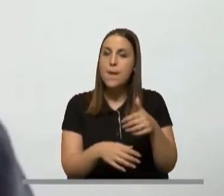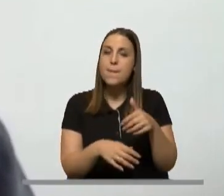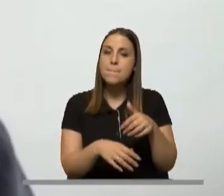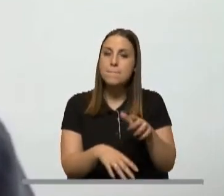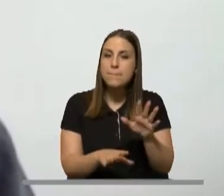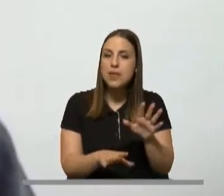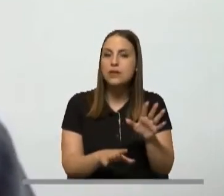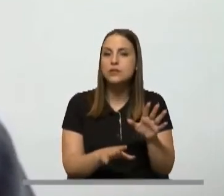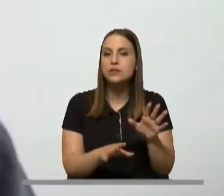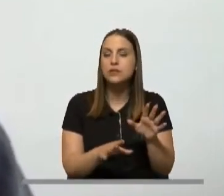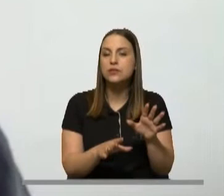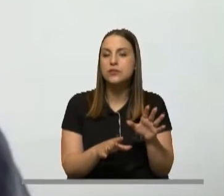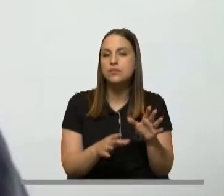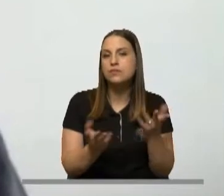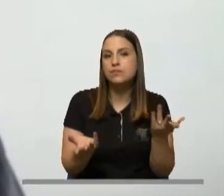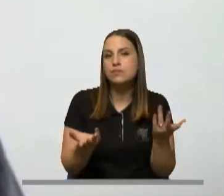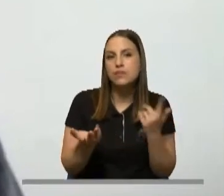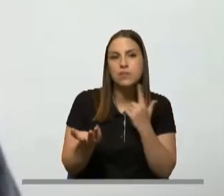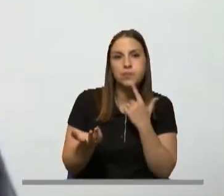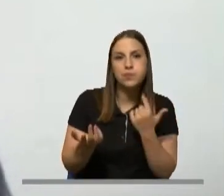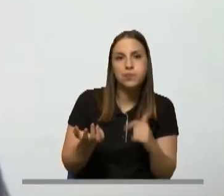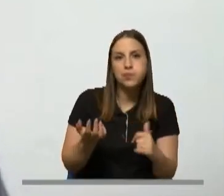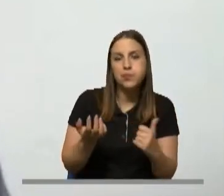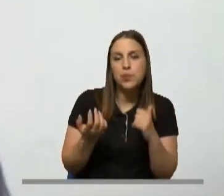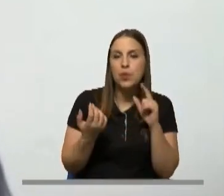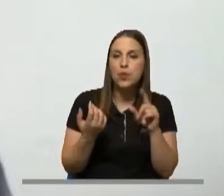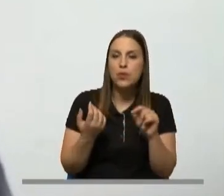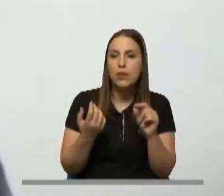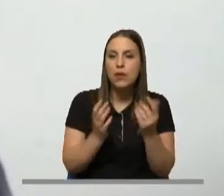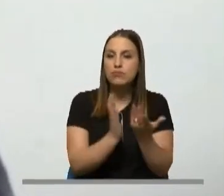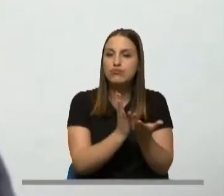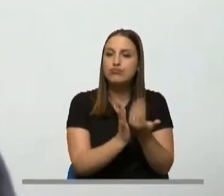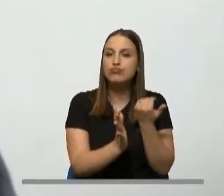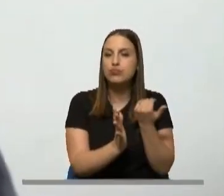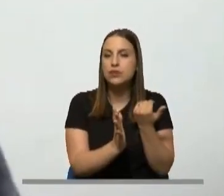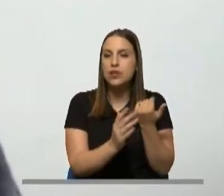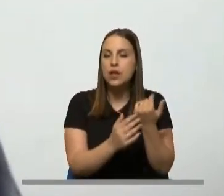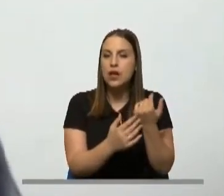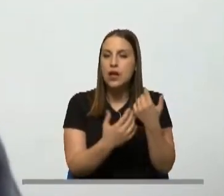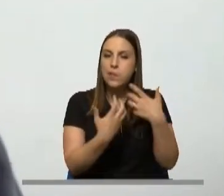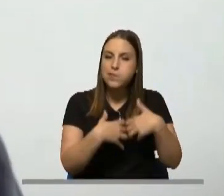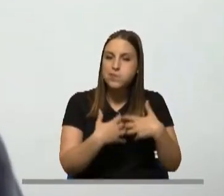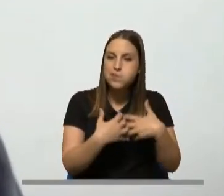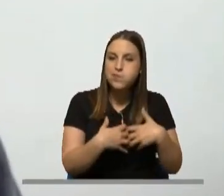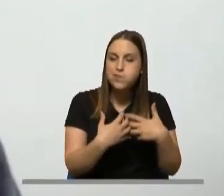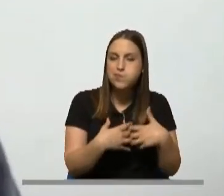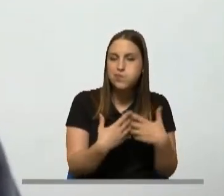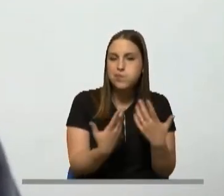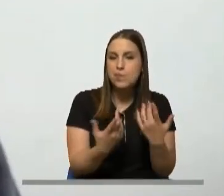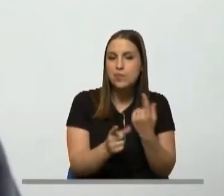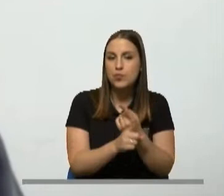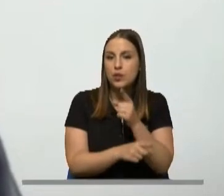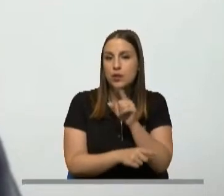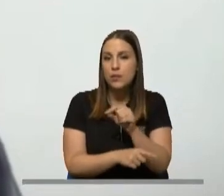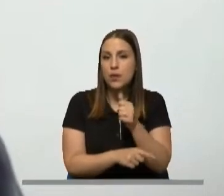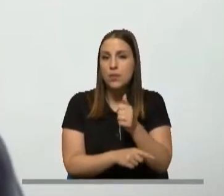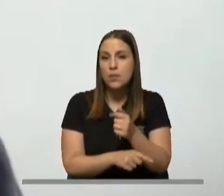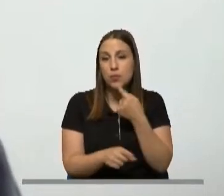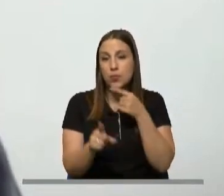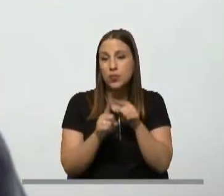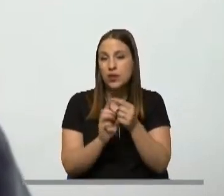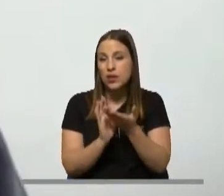seem likely to eliminate absolutely the uncertainty in which a good part of political decisions are